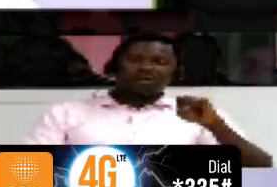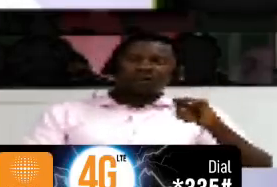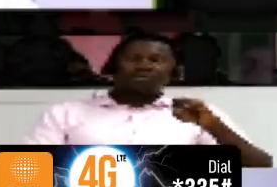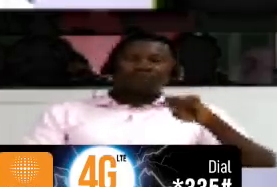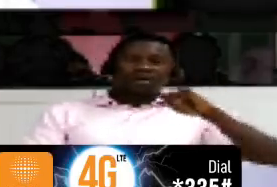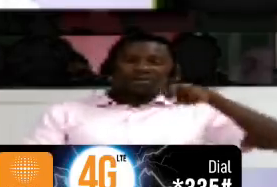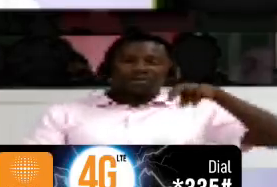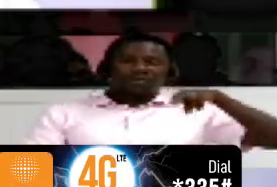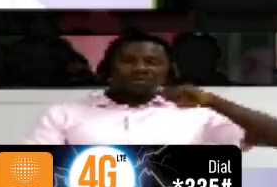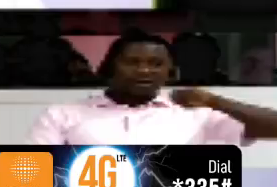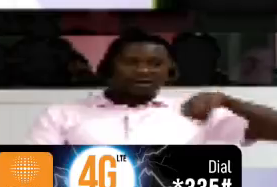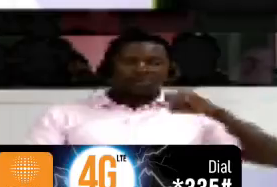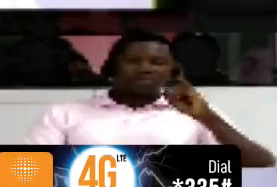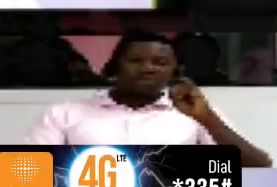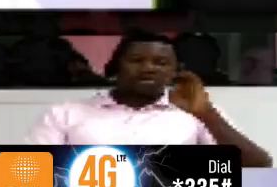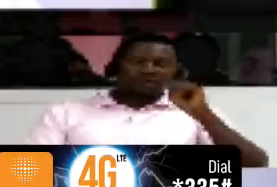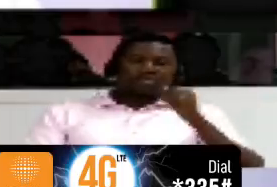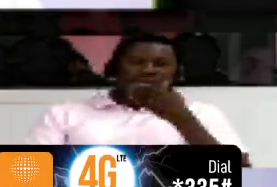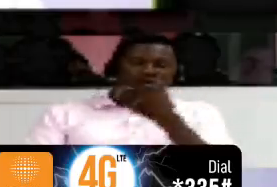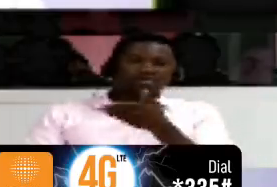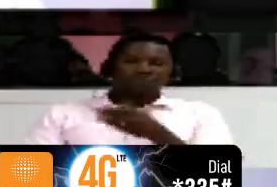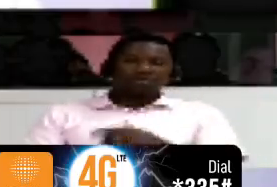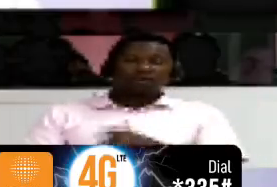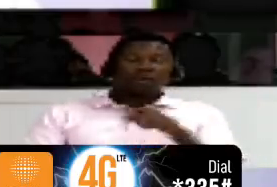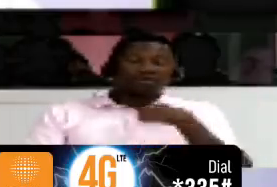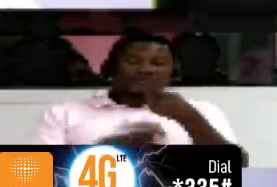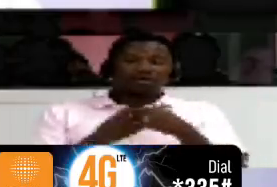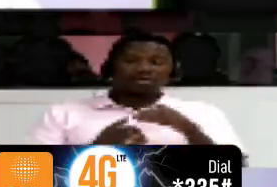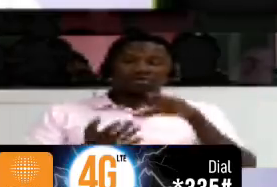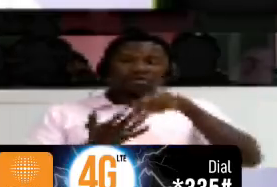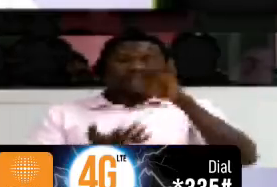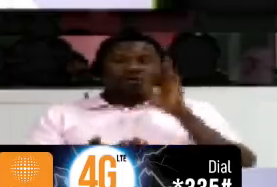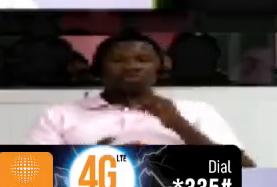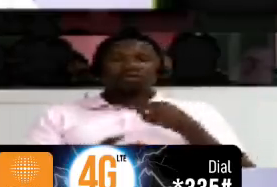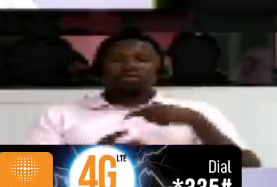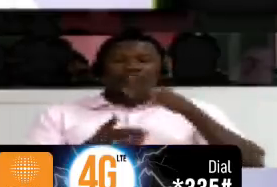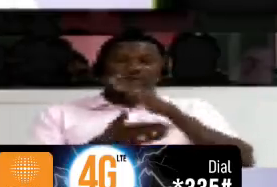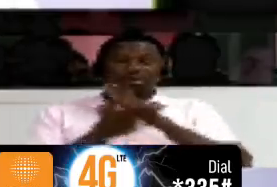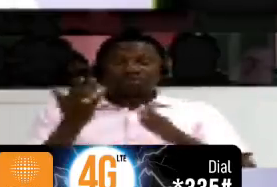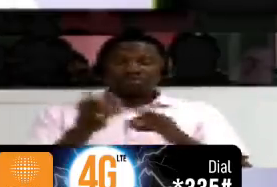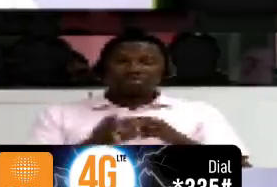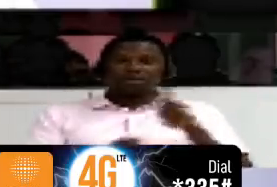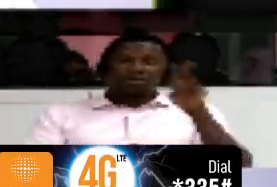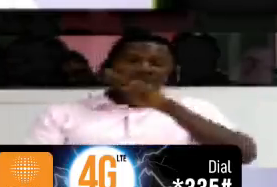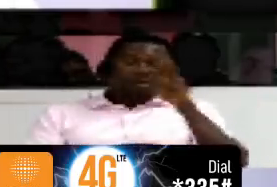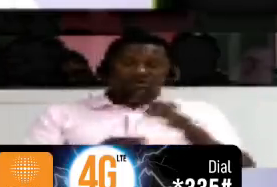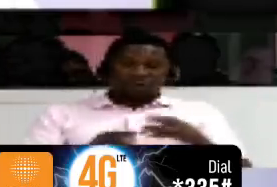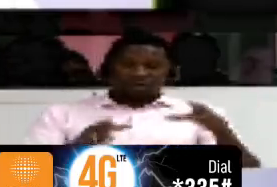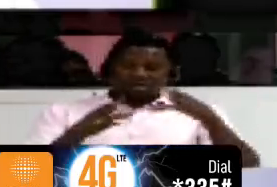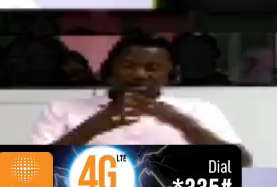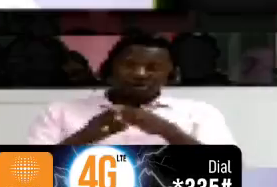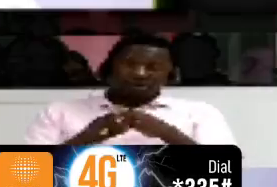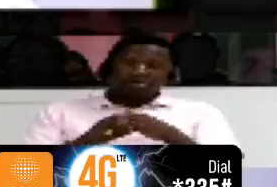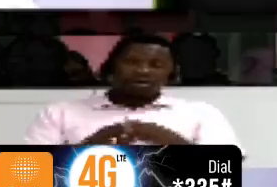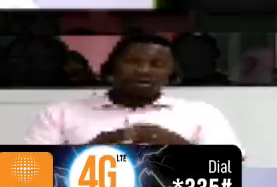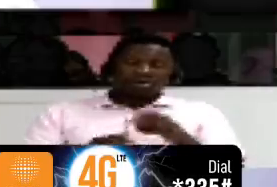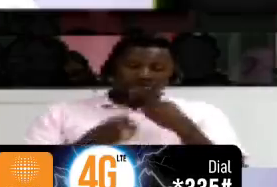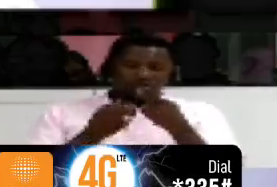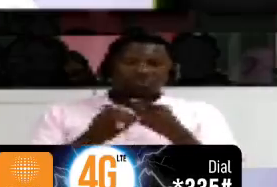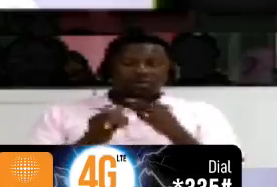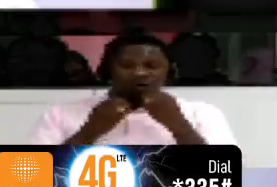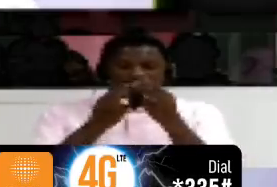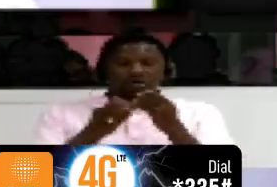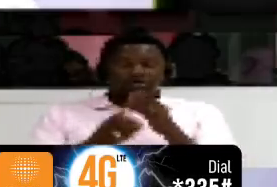because later he was nominated to be part of the National Assembly, so that also speaks